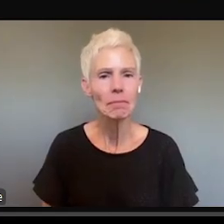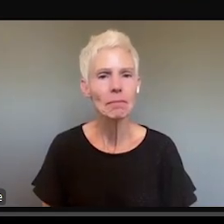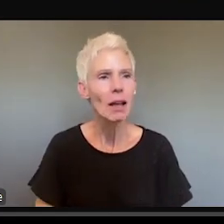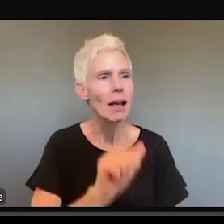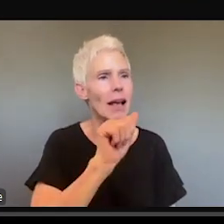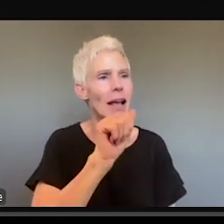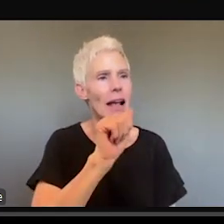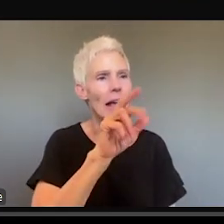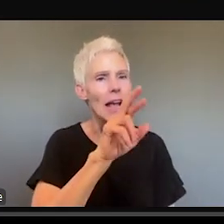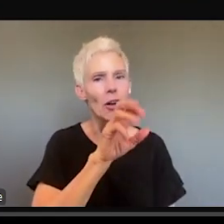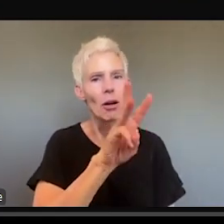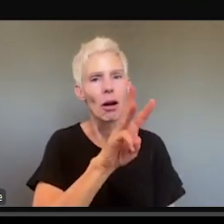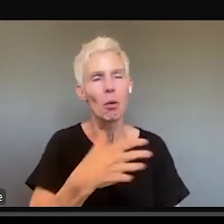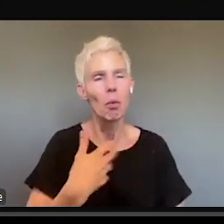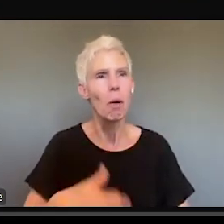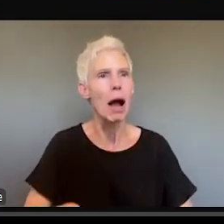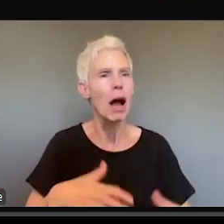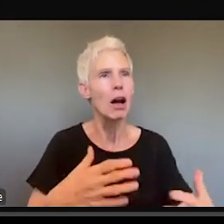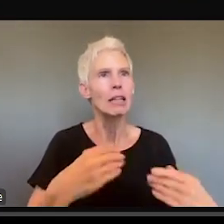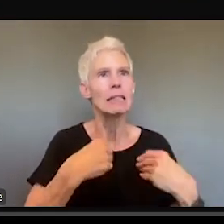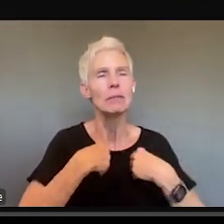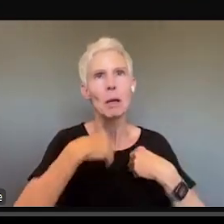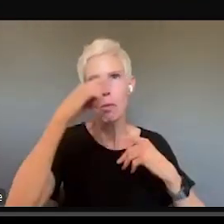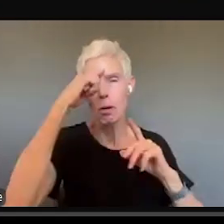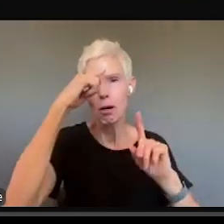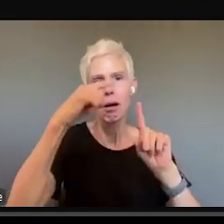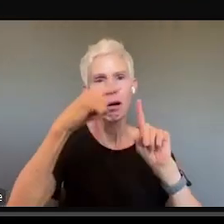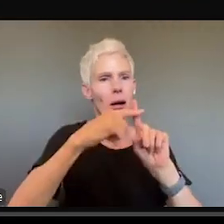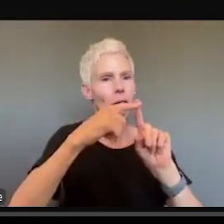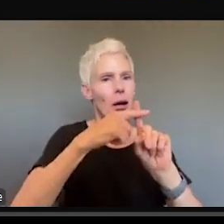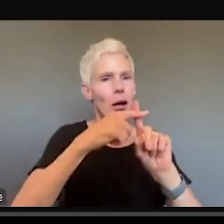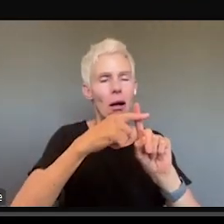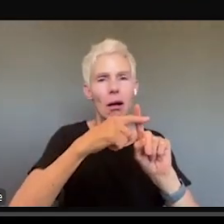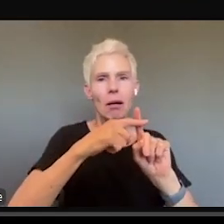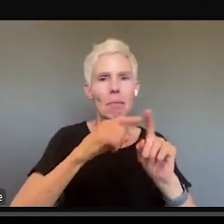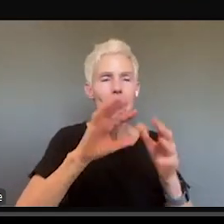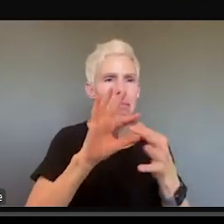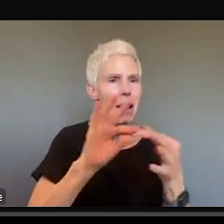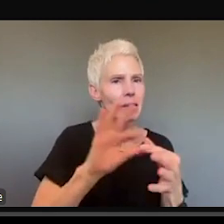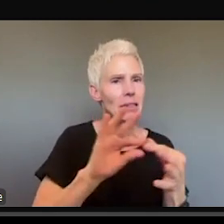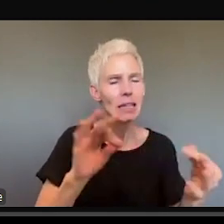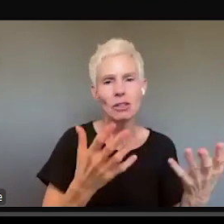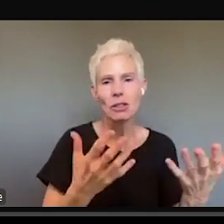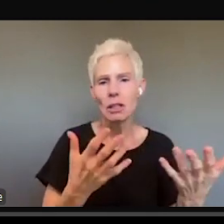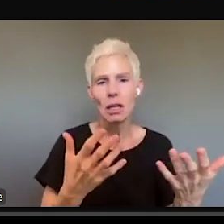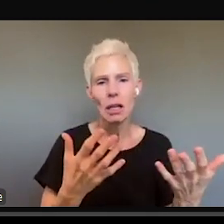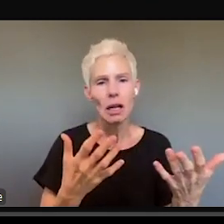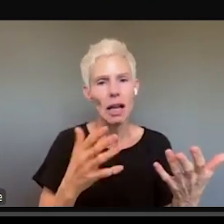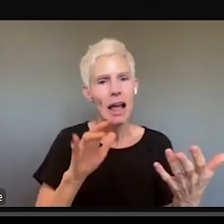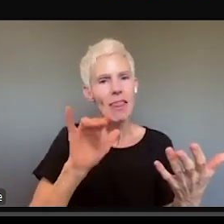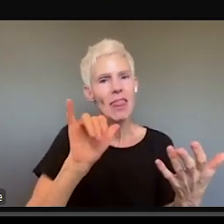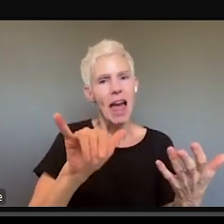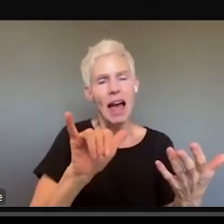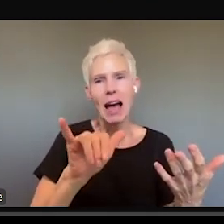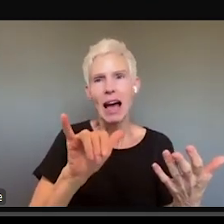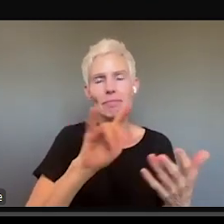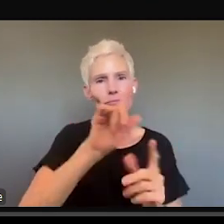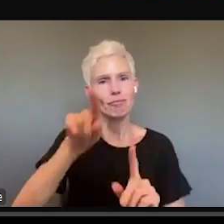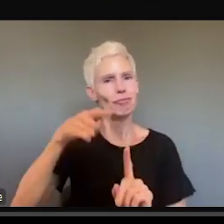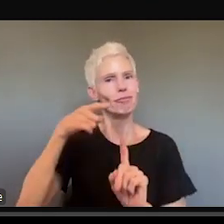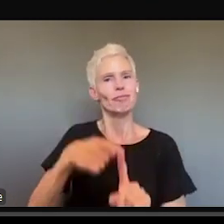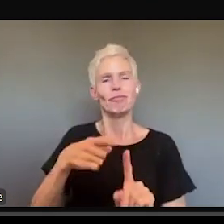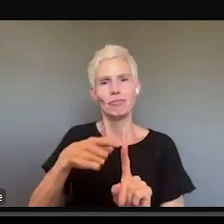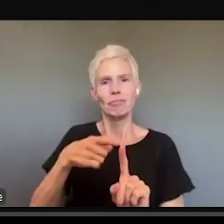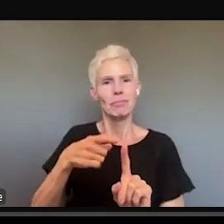Era, what a very hopeful message, and thank you so much for bringing that home and